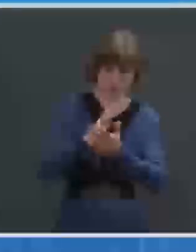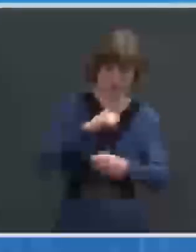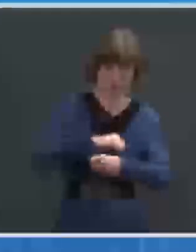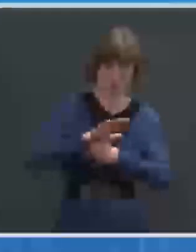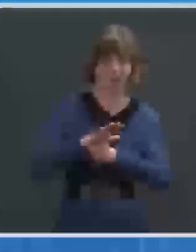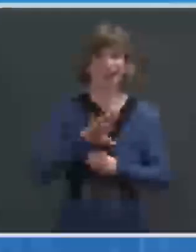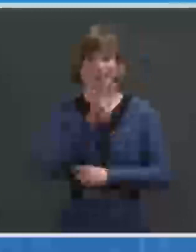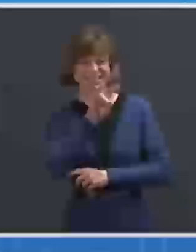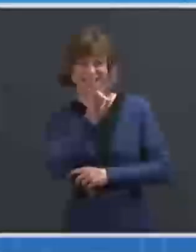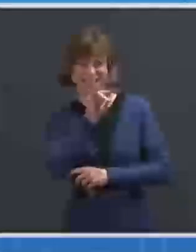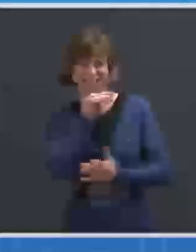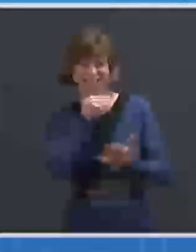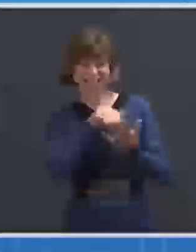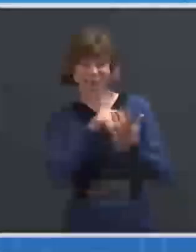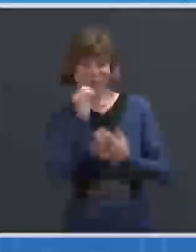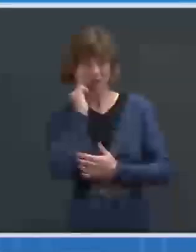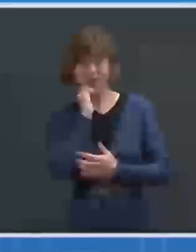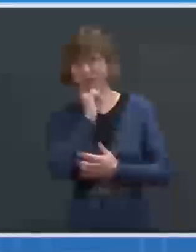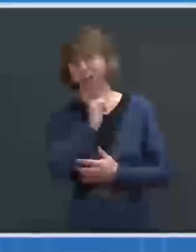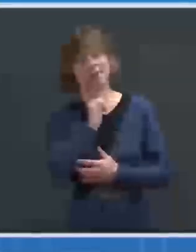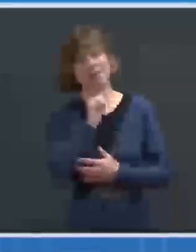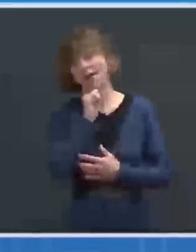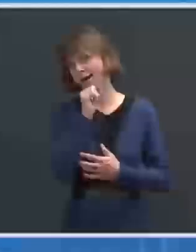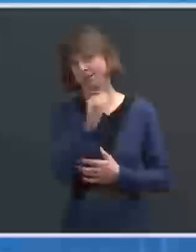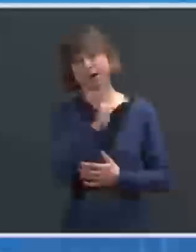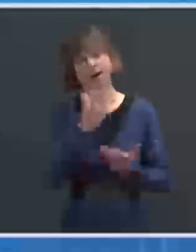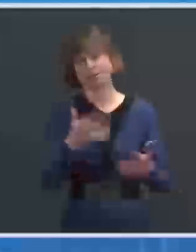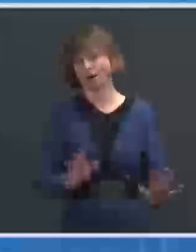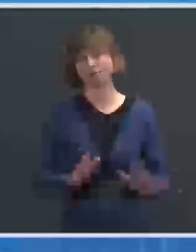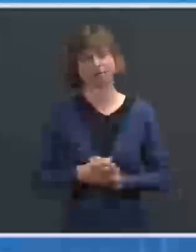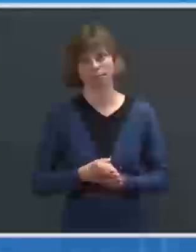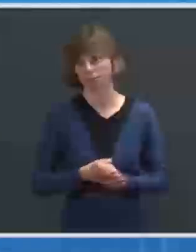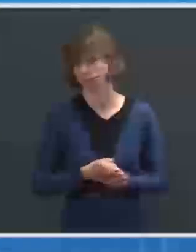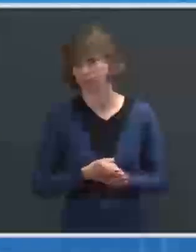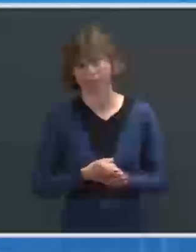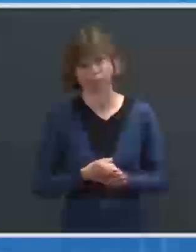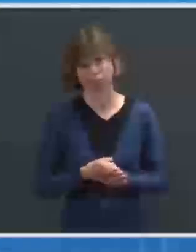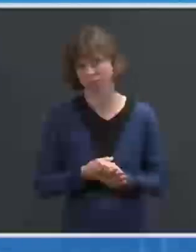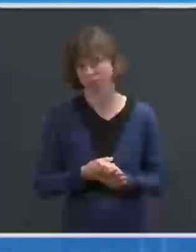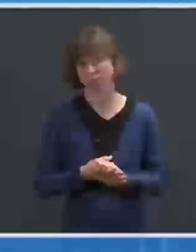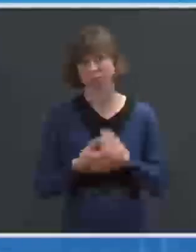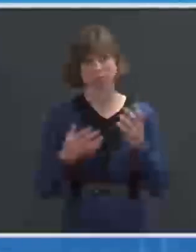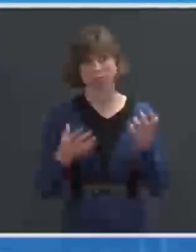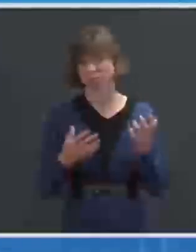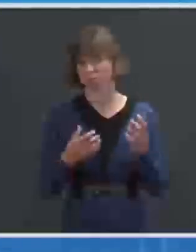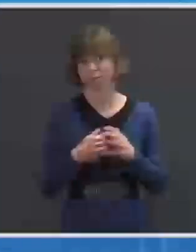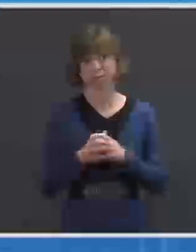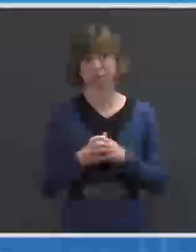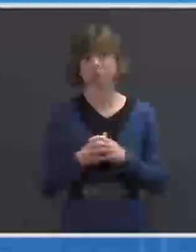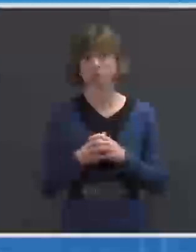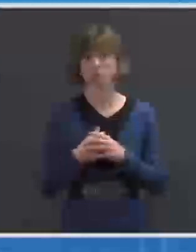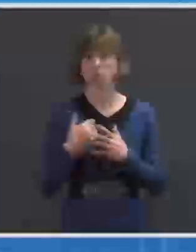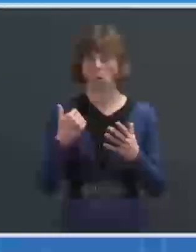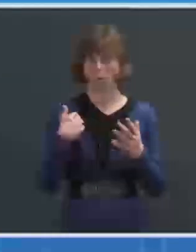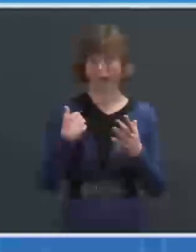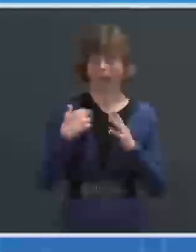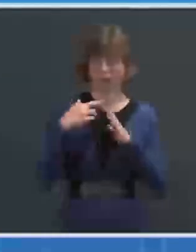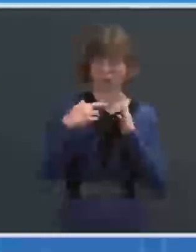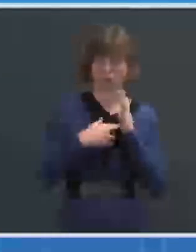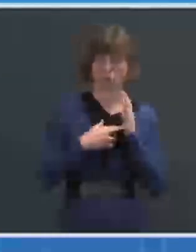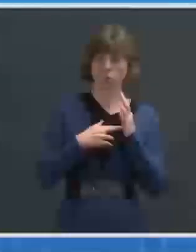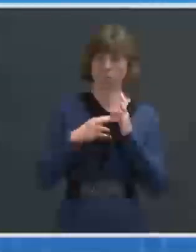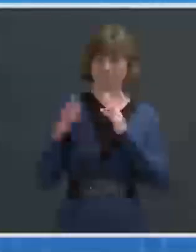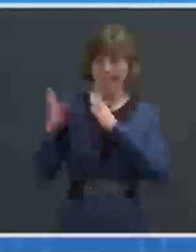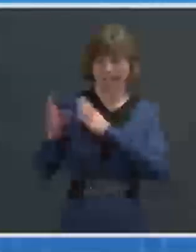70,000 cases per day, we're not in that place right now. So while we may have, guidance at the individual level, as Dr. Fauci has